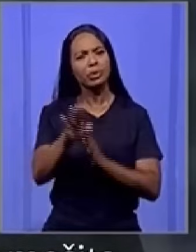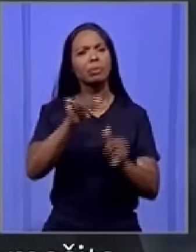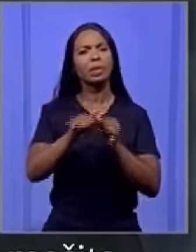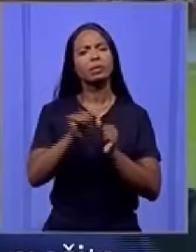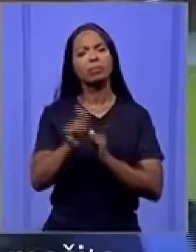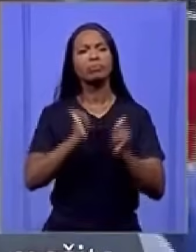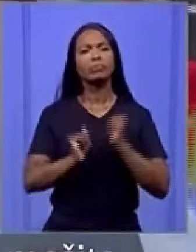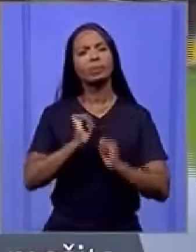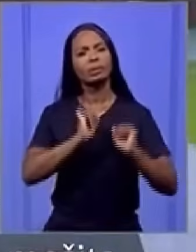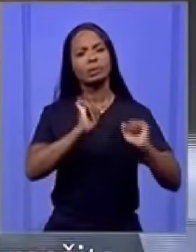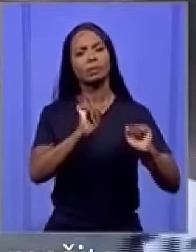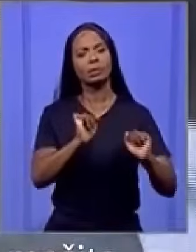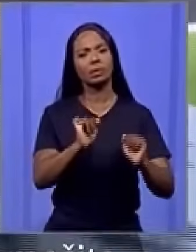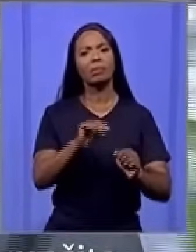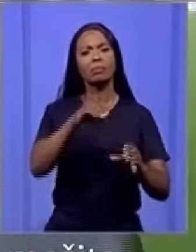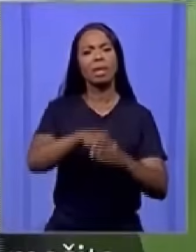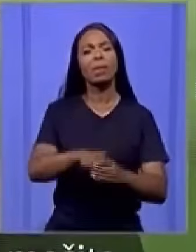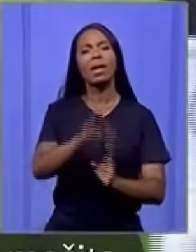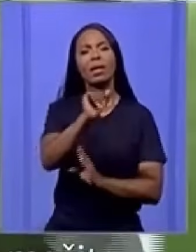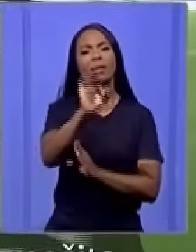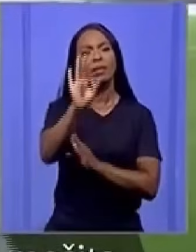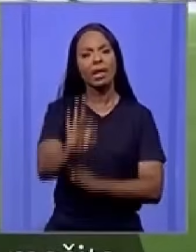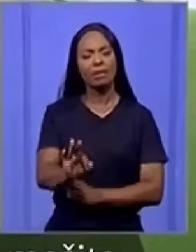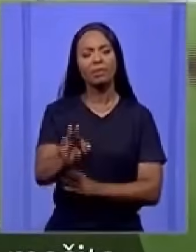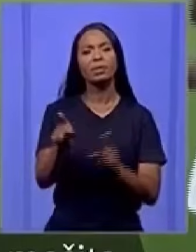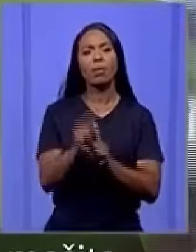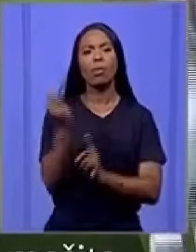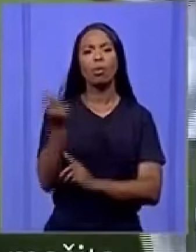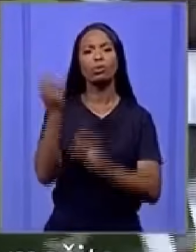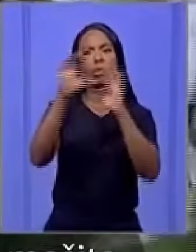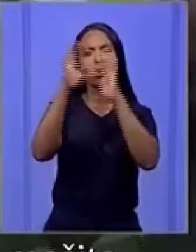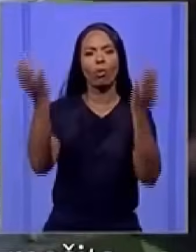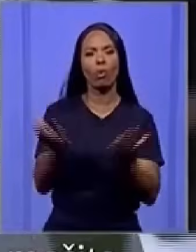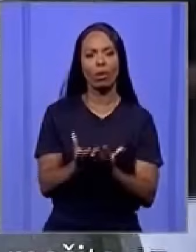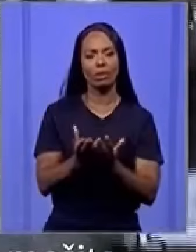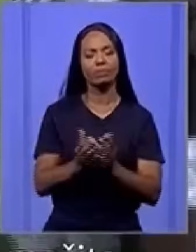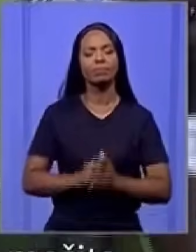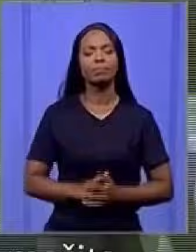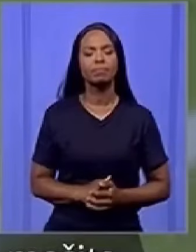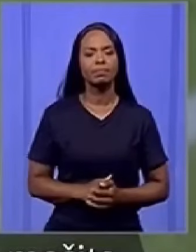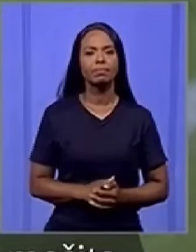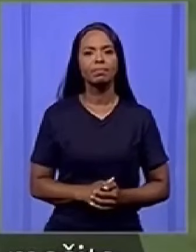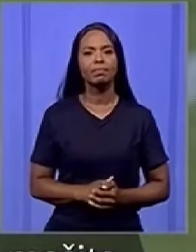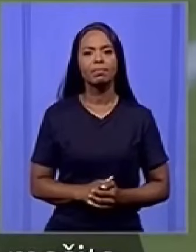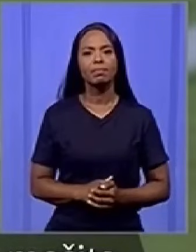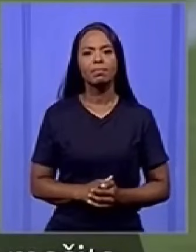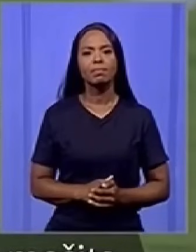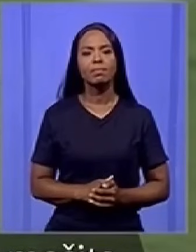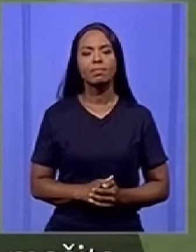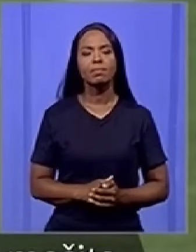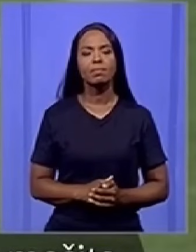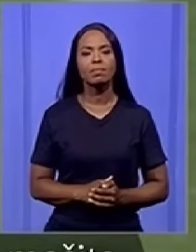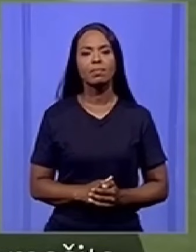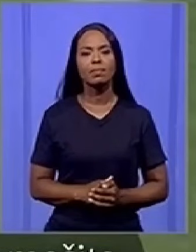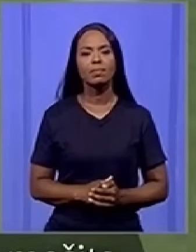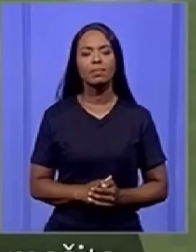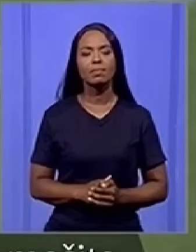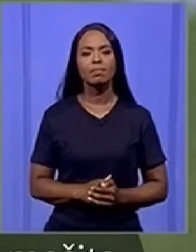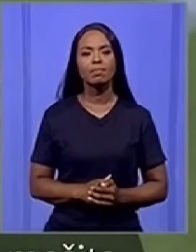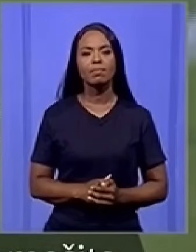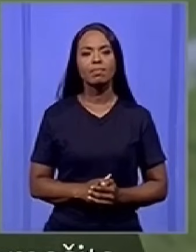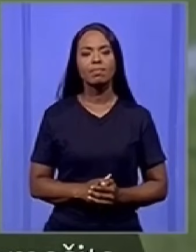kudu lenaneong la CAF e šitana le mo lefaseng ka bophara. Sfiso Ramara wa ditaba tša